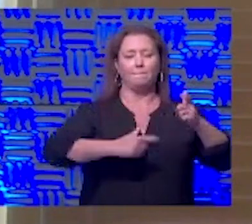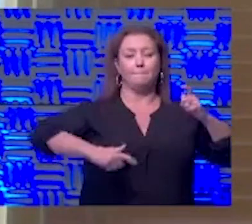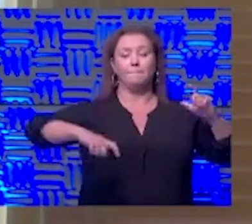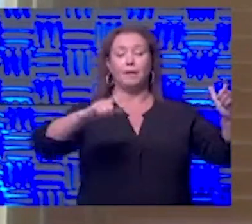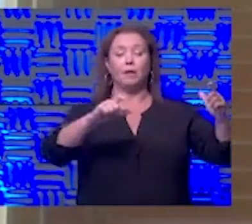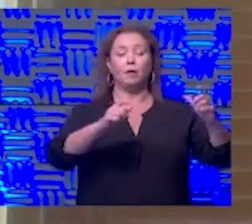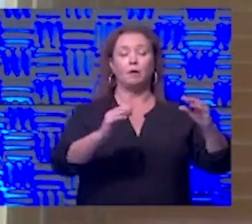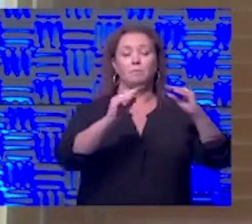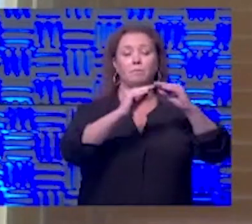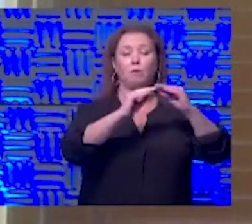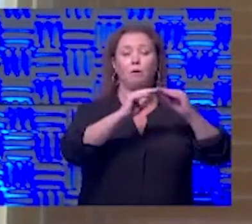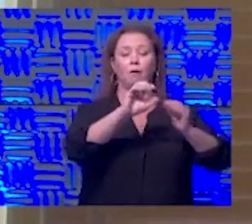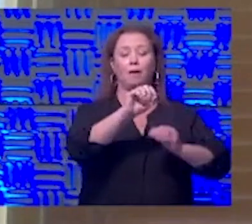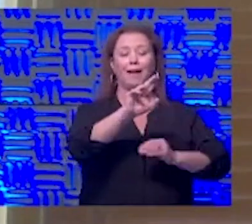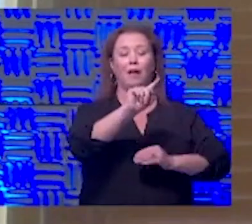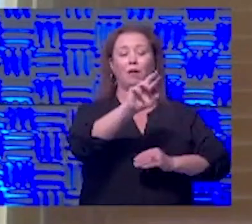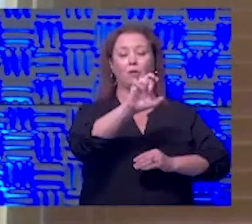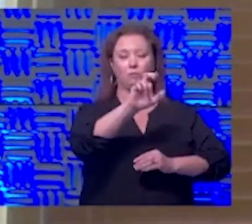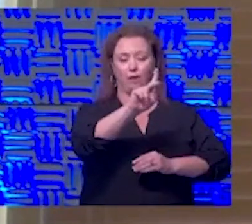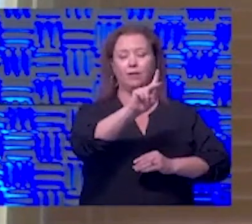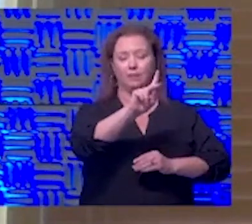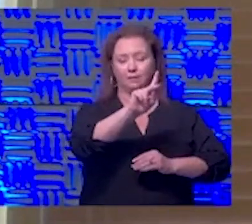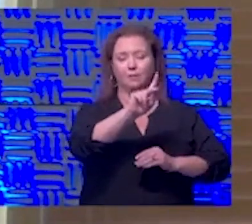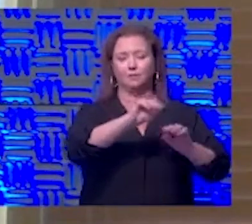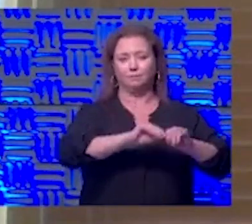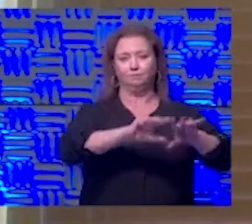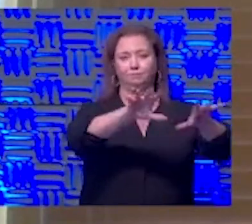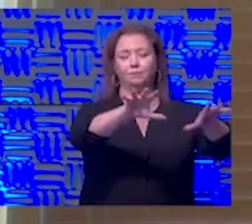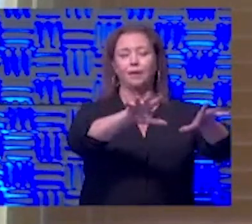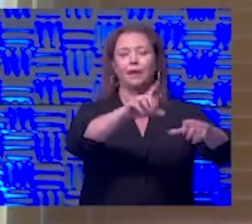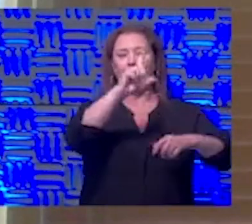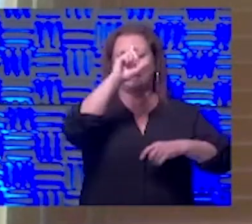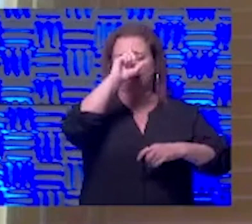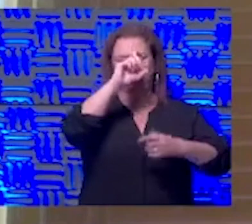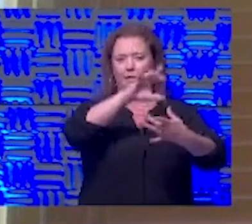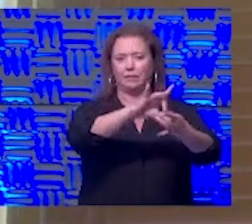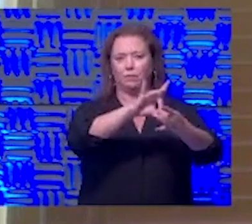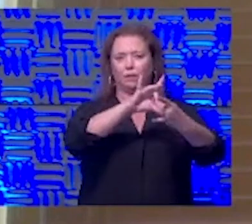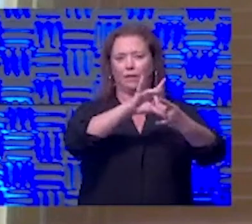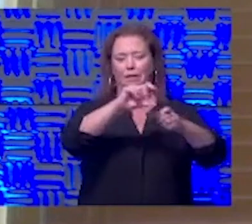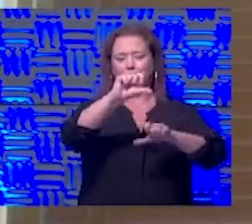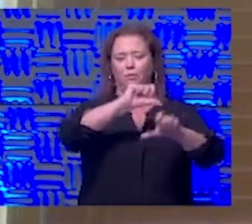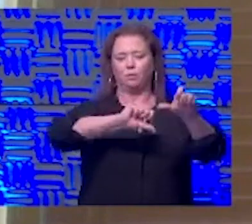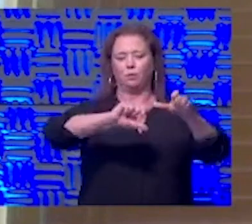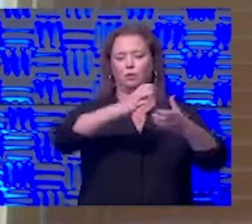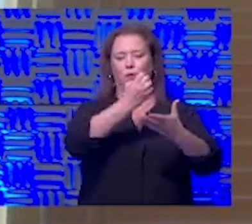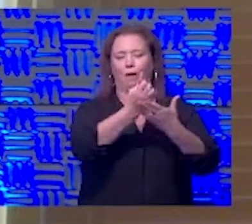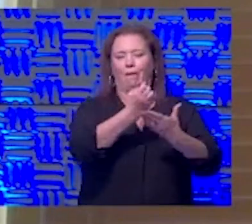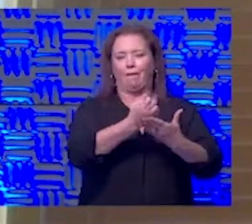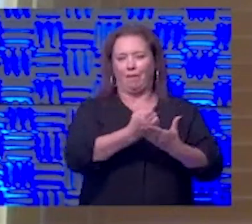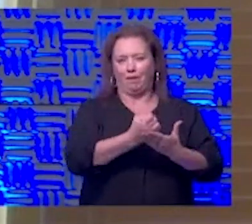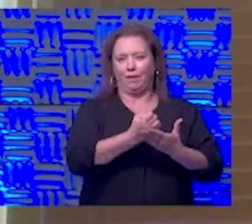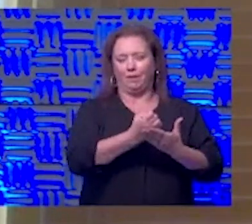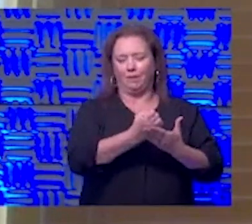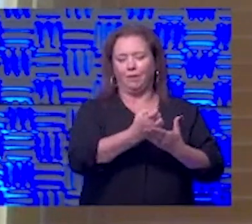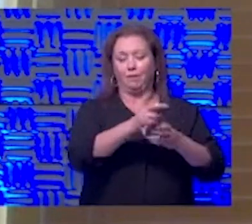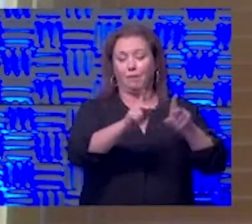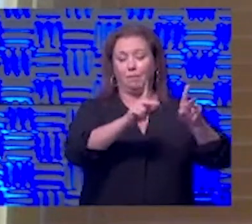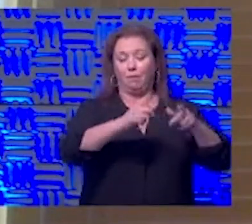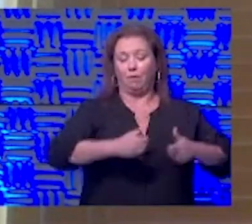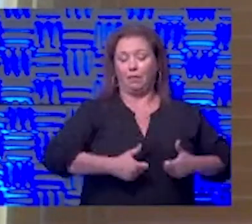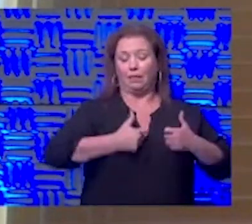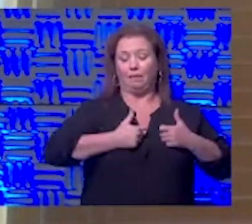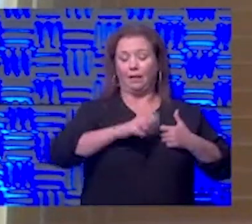some of that is related, at least partially, to those socioeconomic drivers of the residents living in